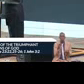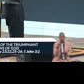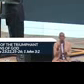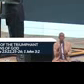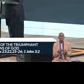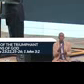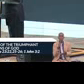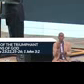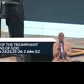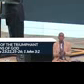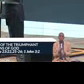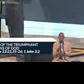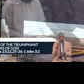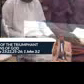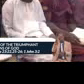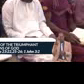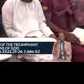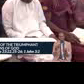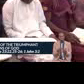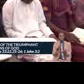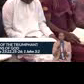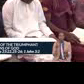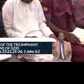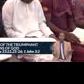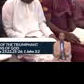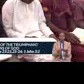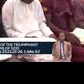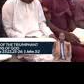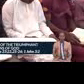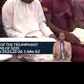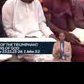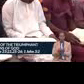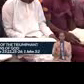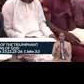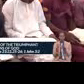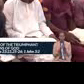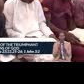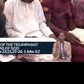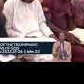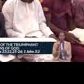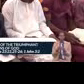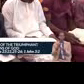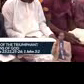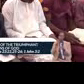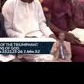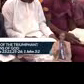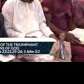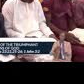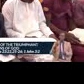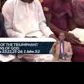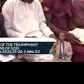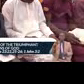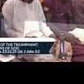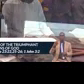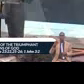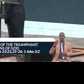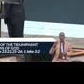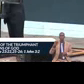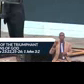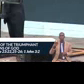the devil, destroy today from your life in Jesus' name. Isaiah chapter 10. I'm reading from